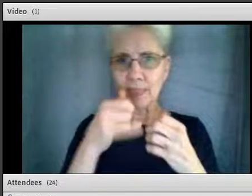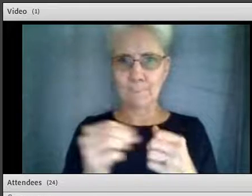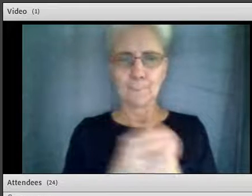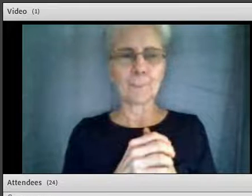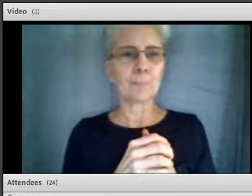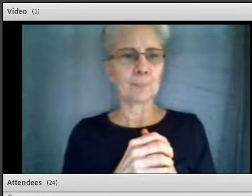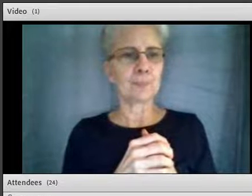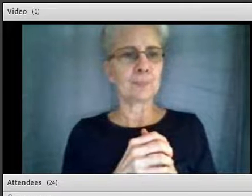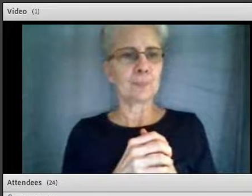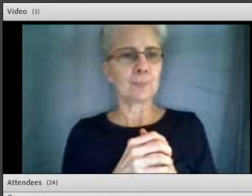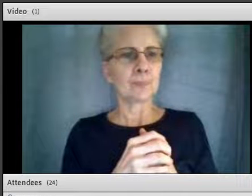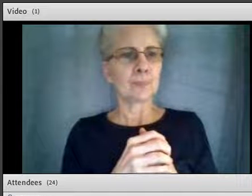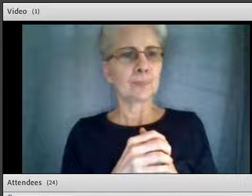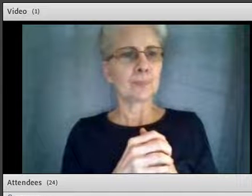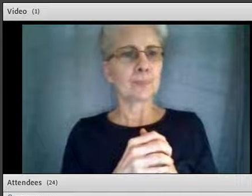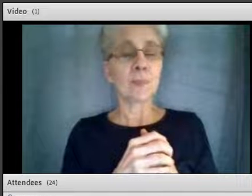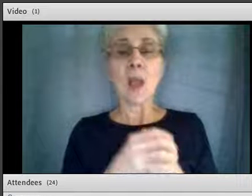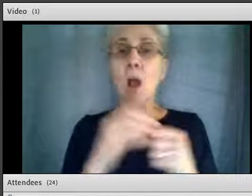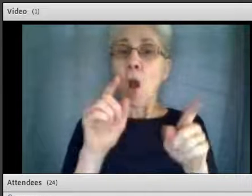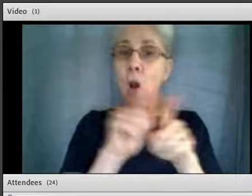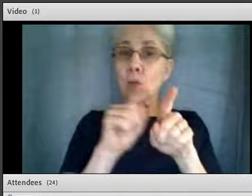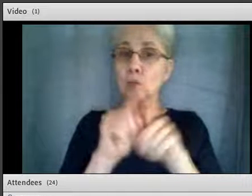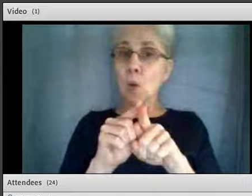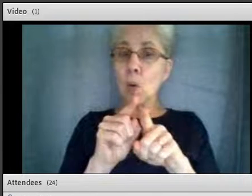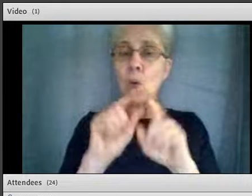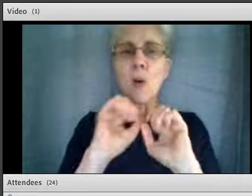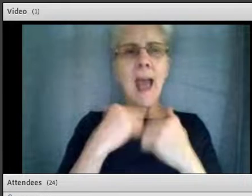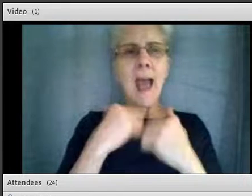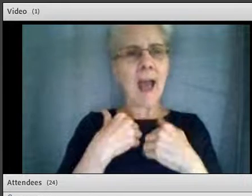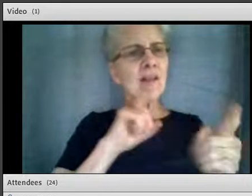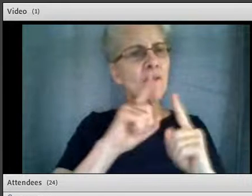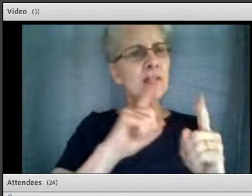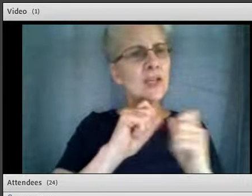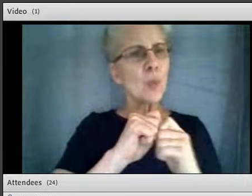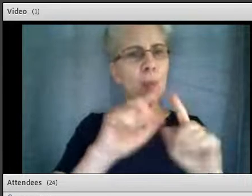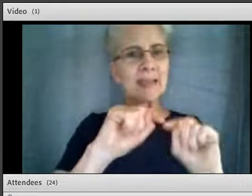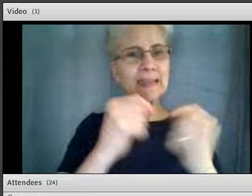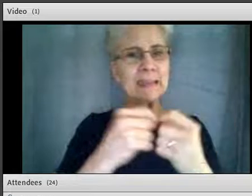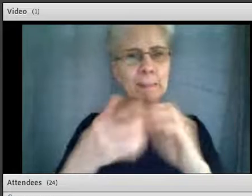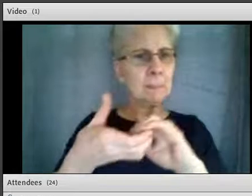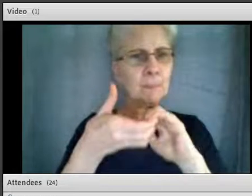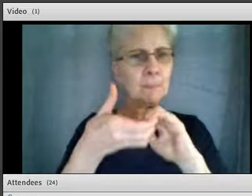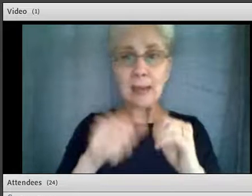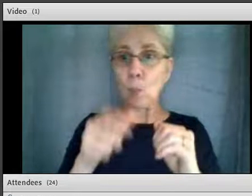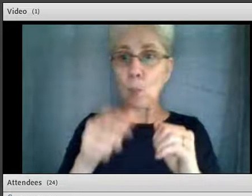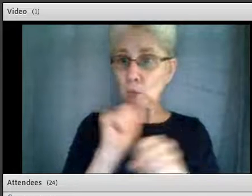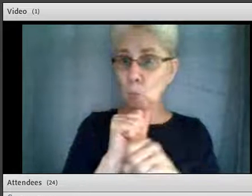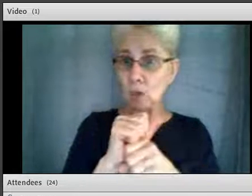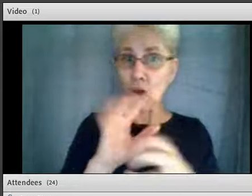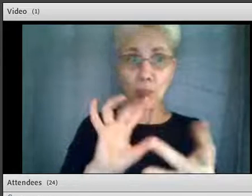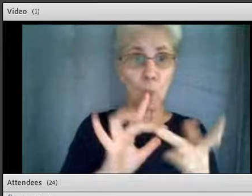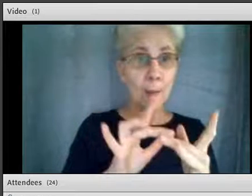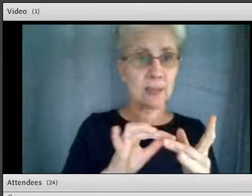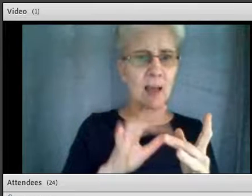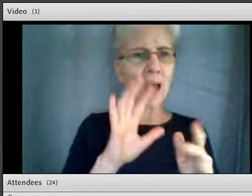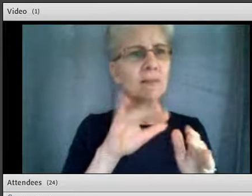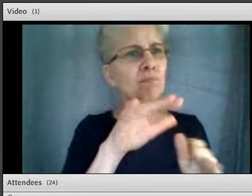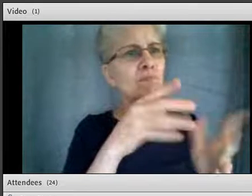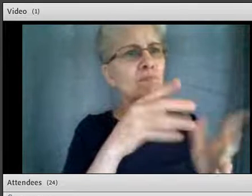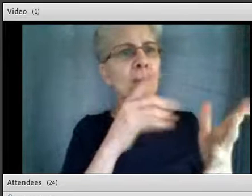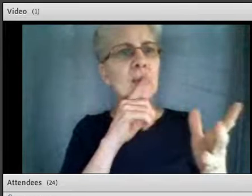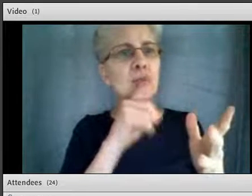And also have a conversation with your team. Anybody who's working on the website, you want to make sure your style and your tone is